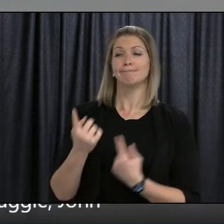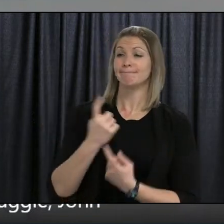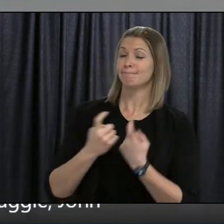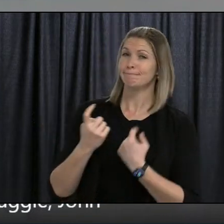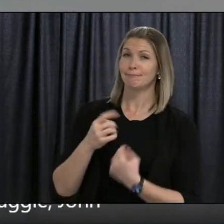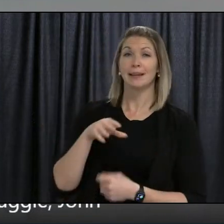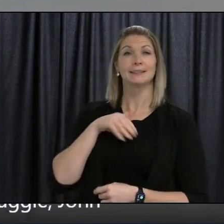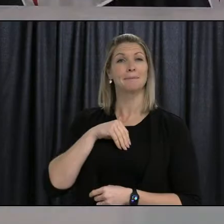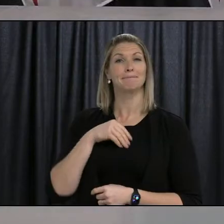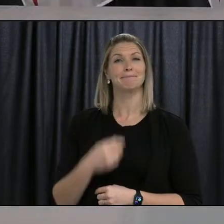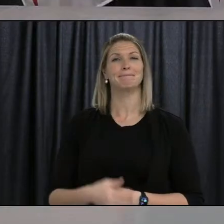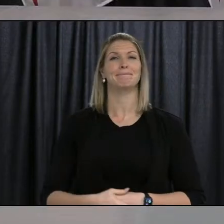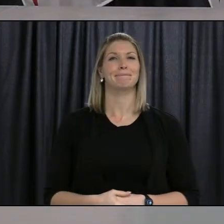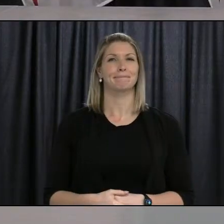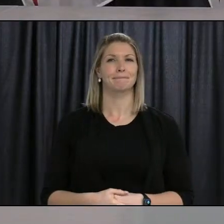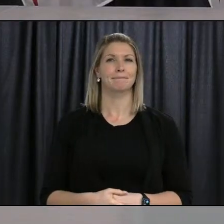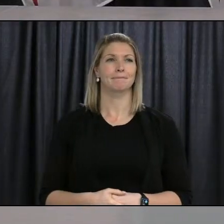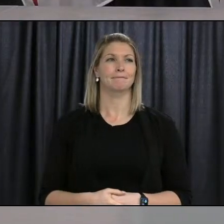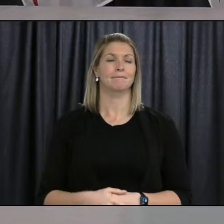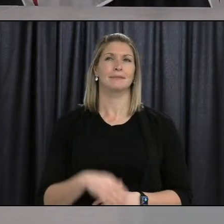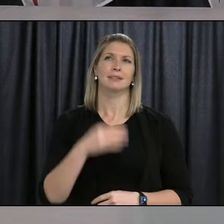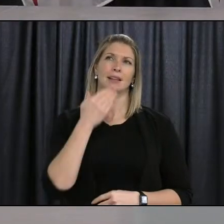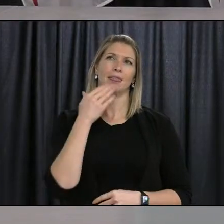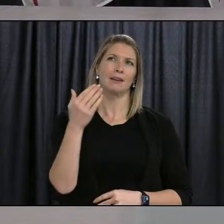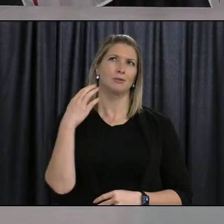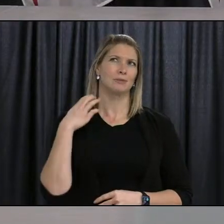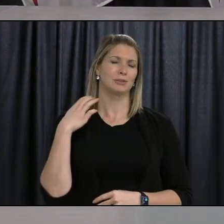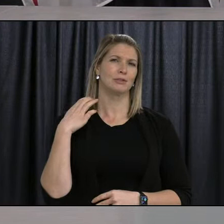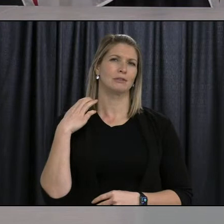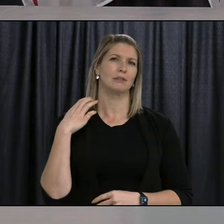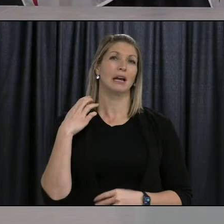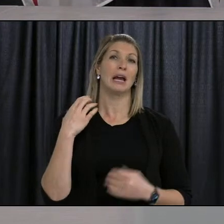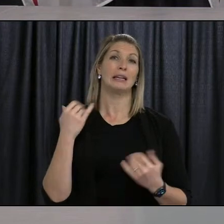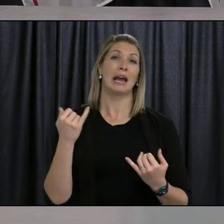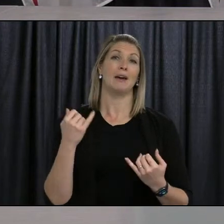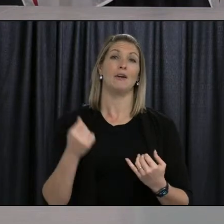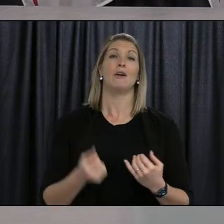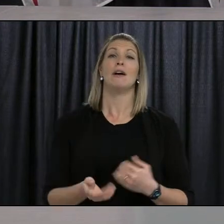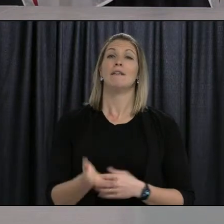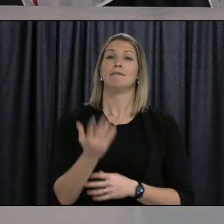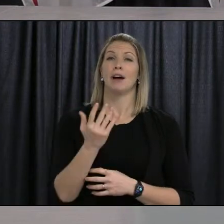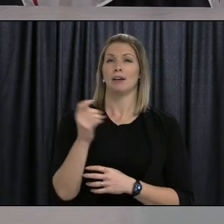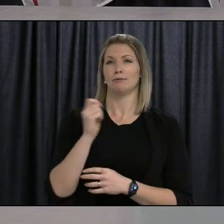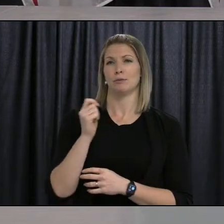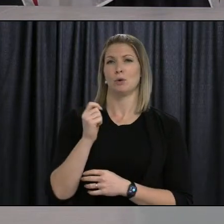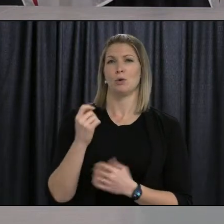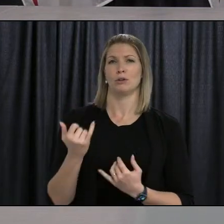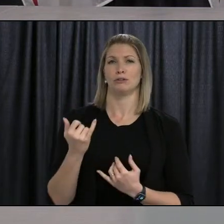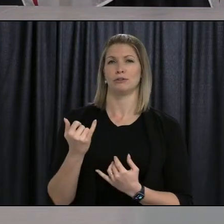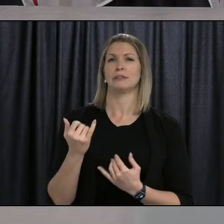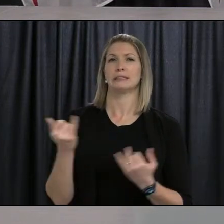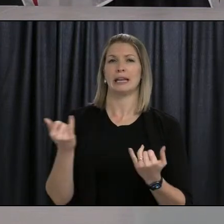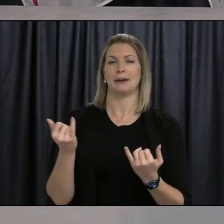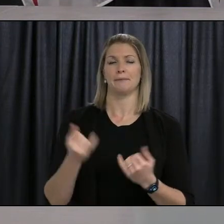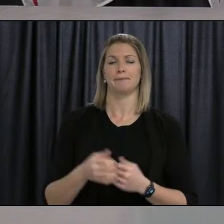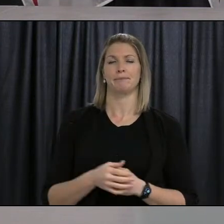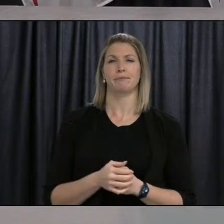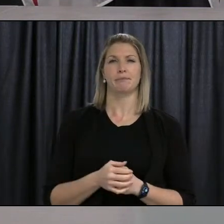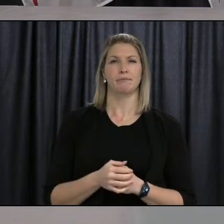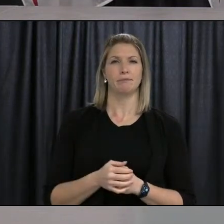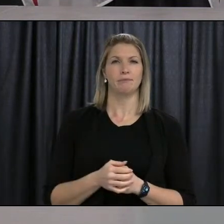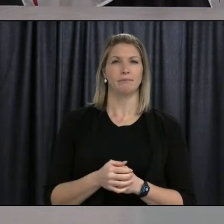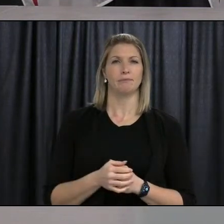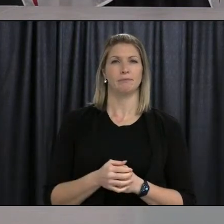period. Thank you, Minister. For the benefit of our speakers, there are 5 reporters registered for today's call. The question and